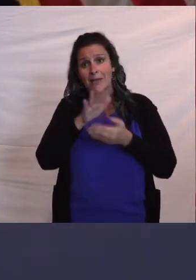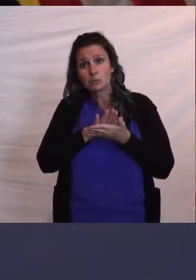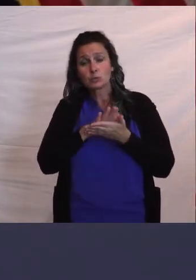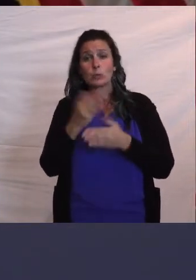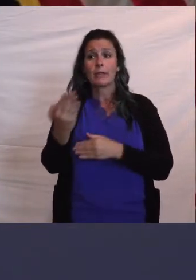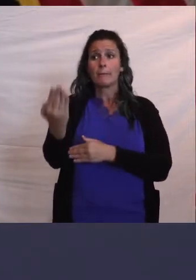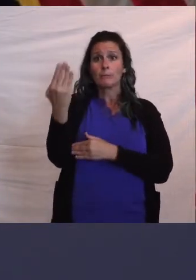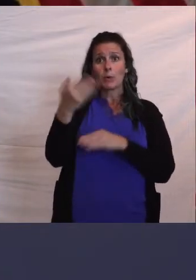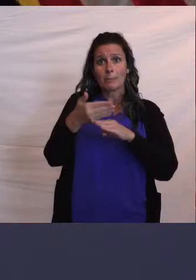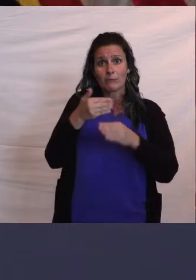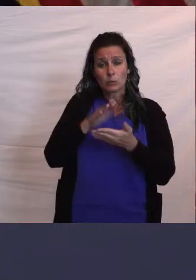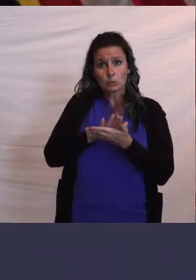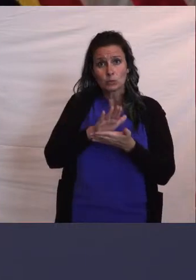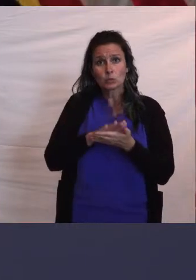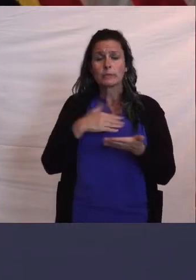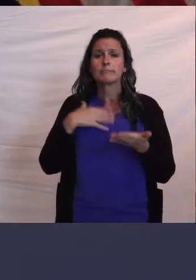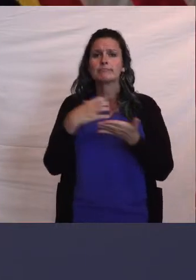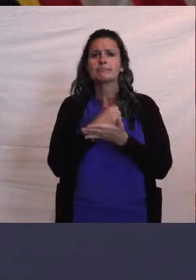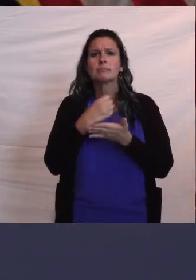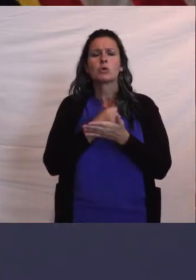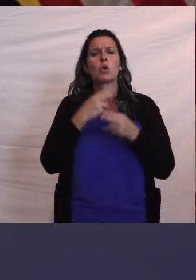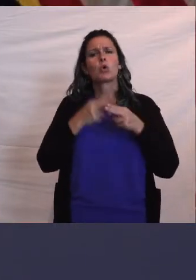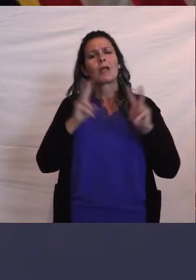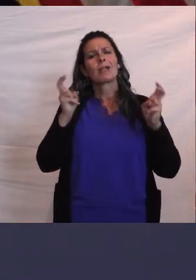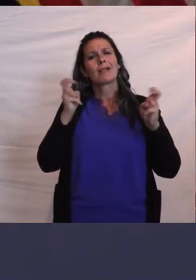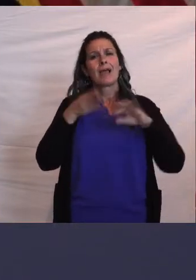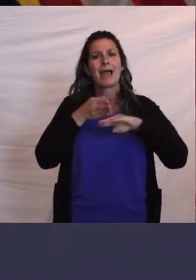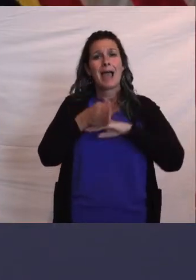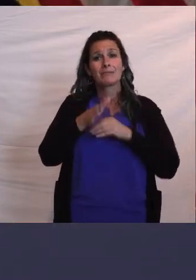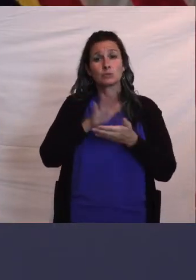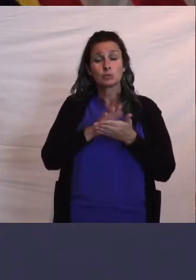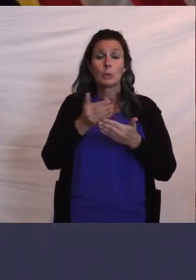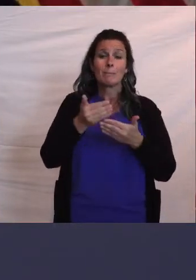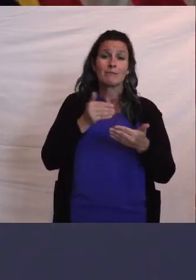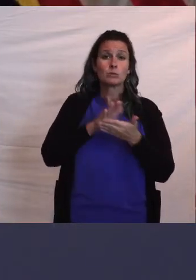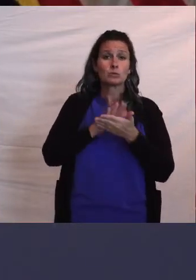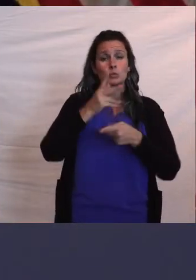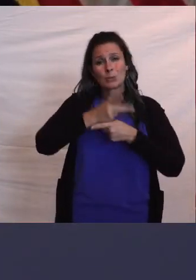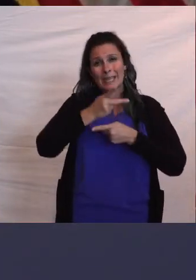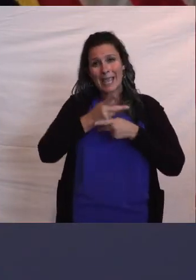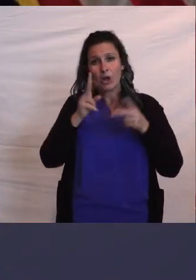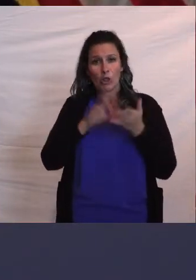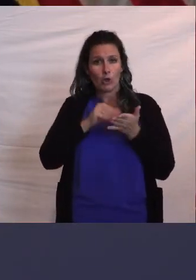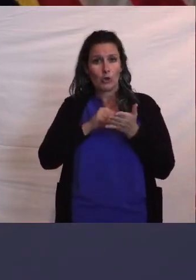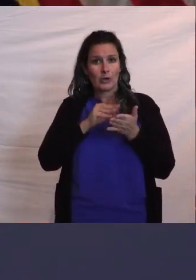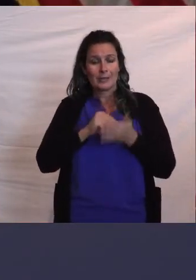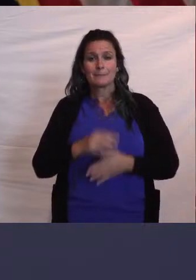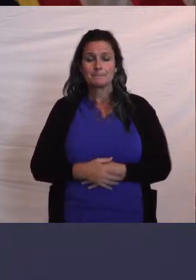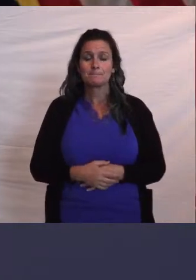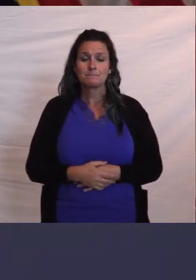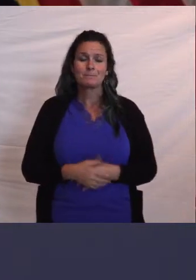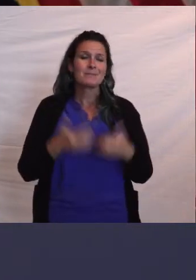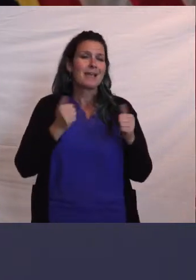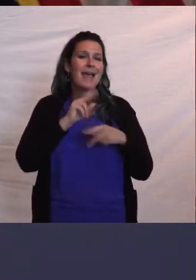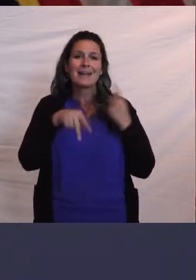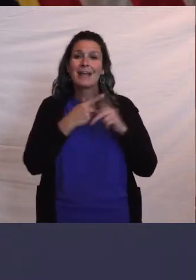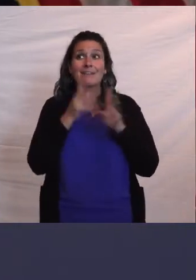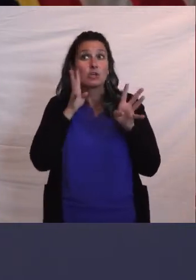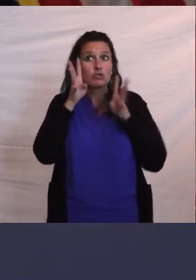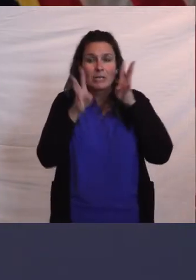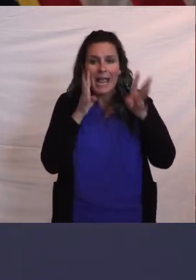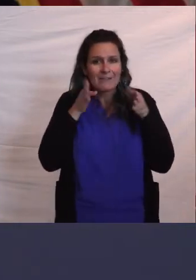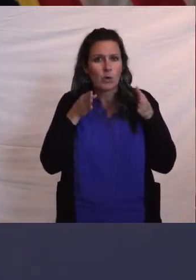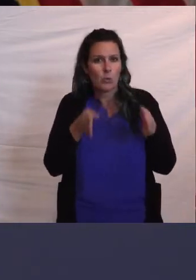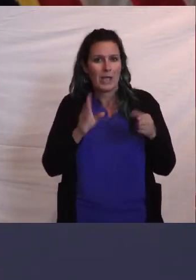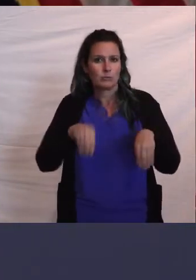that, which is learning which will be considered after school, before school care, and any other type of creative entity